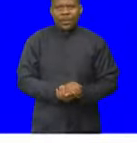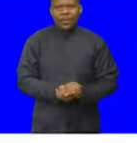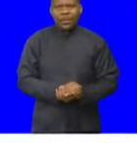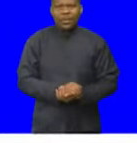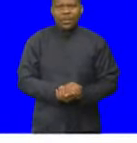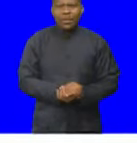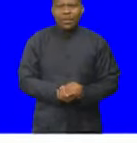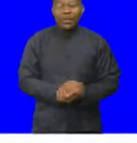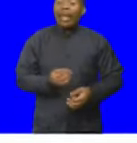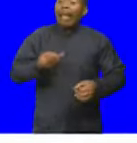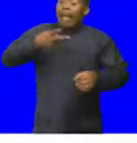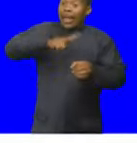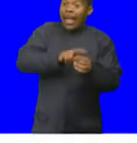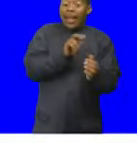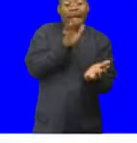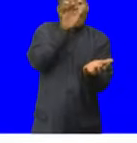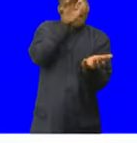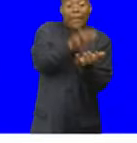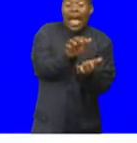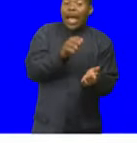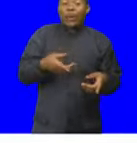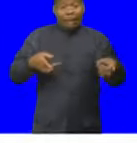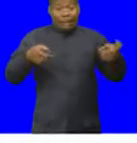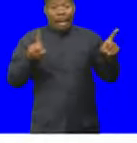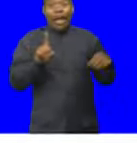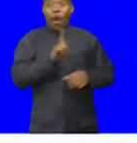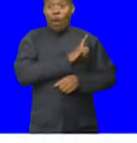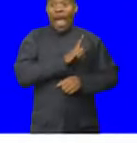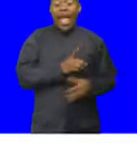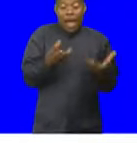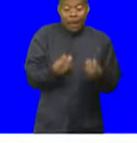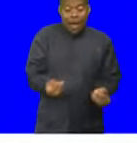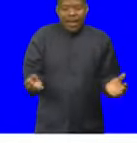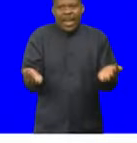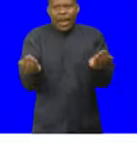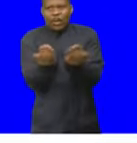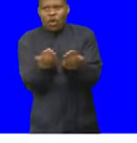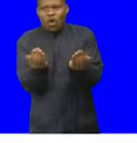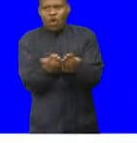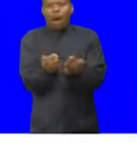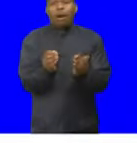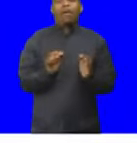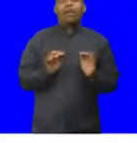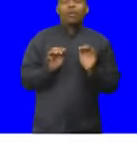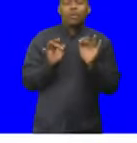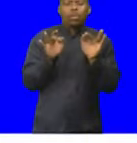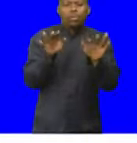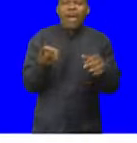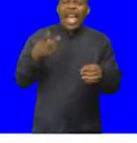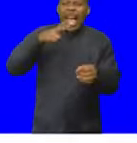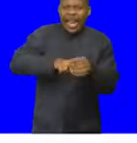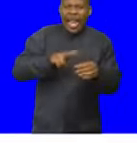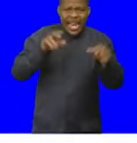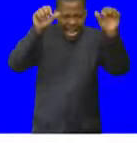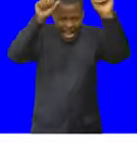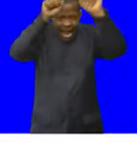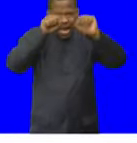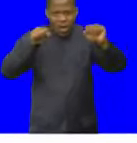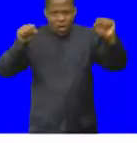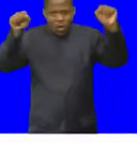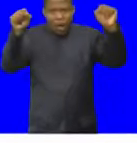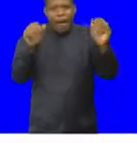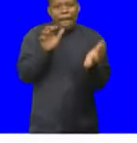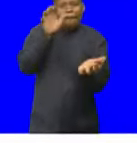Ingoti ke vele ngoba la kwendlula nebantwana besikolwa netilwane ke ngatibamba vele ngoba yona iyaphuma manje ke nyalose